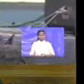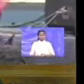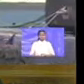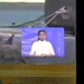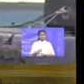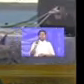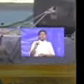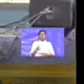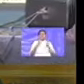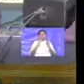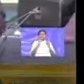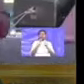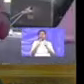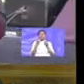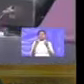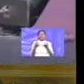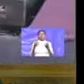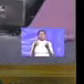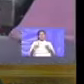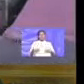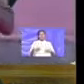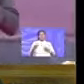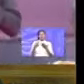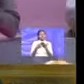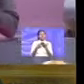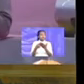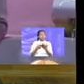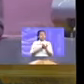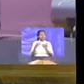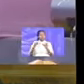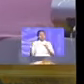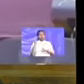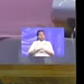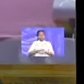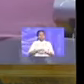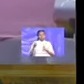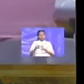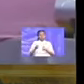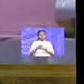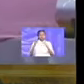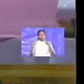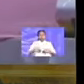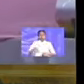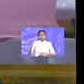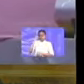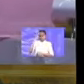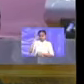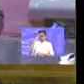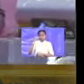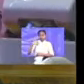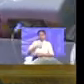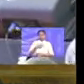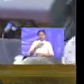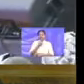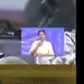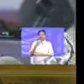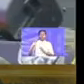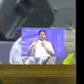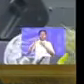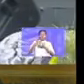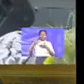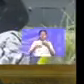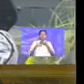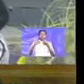spoken for so long. But I believe what our fathers did, they built amazing, amazing churches, and God enabled